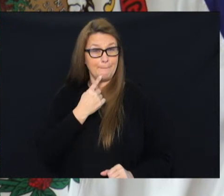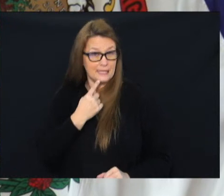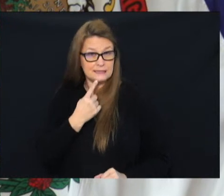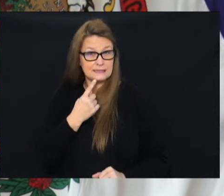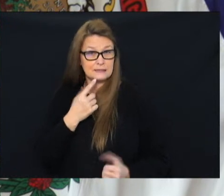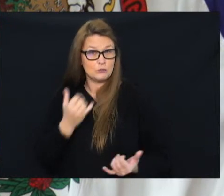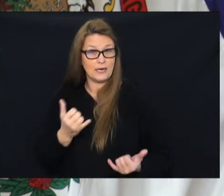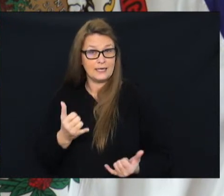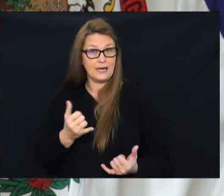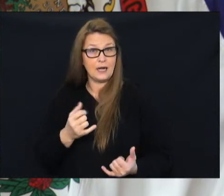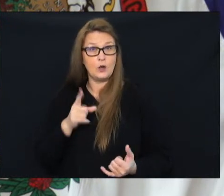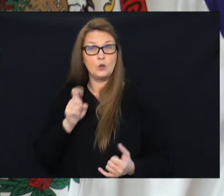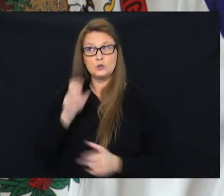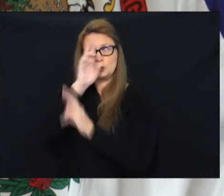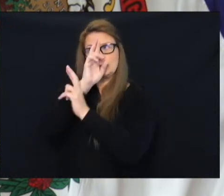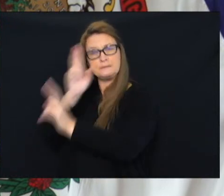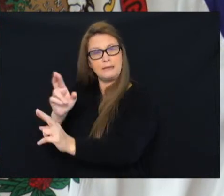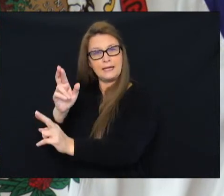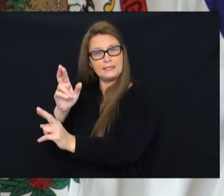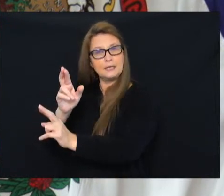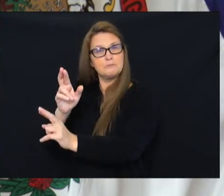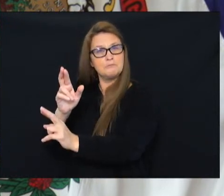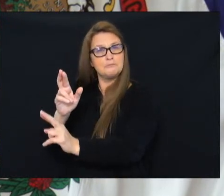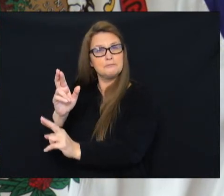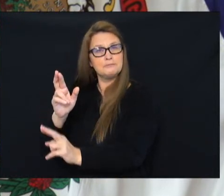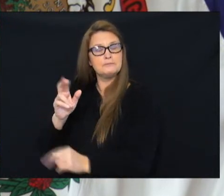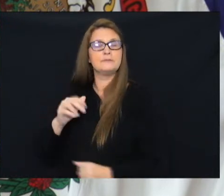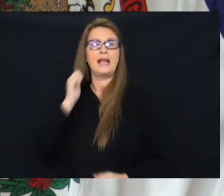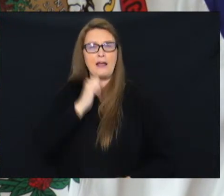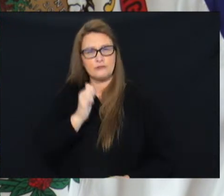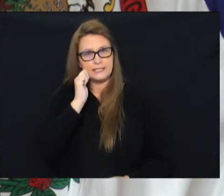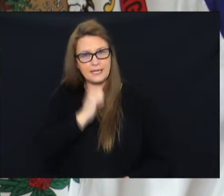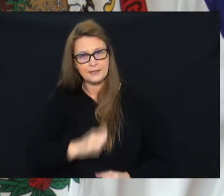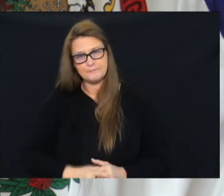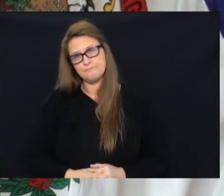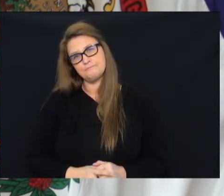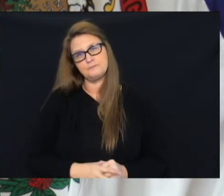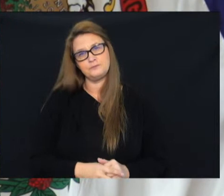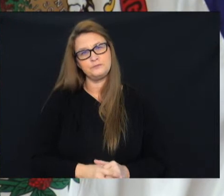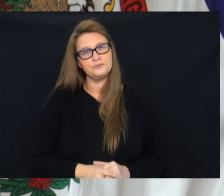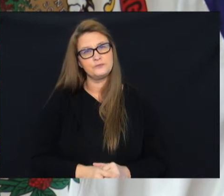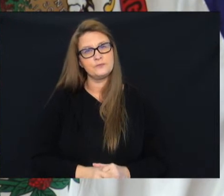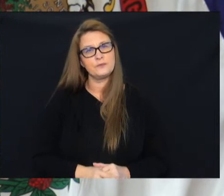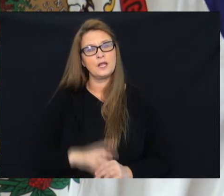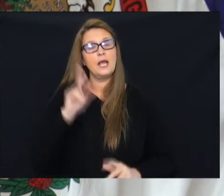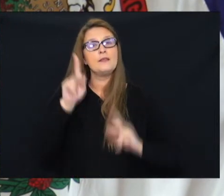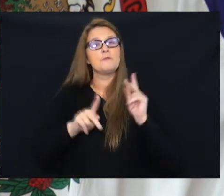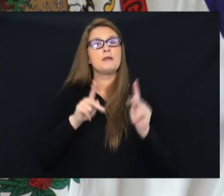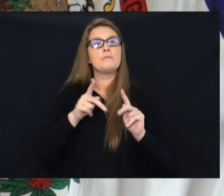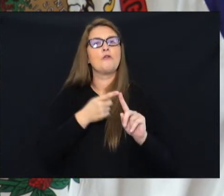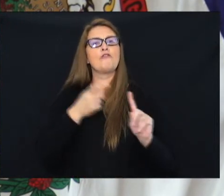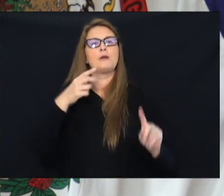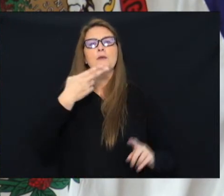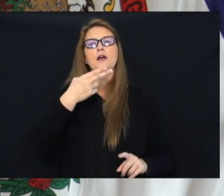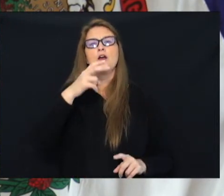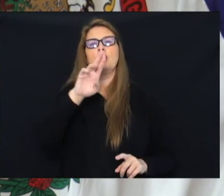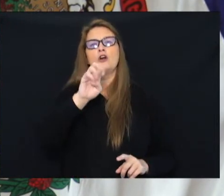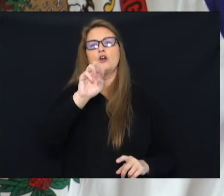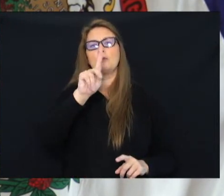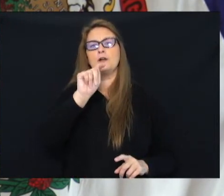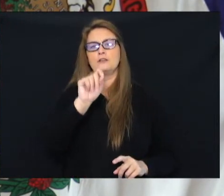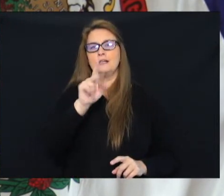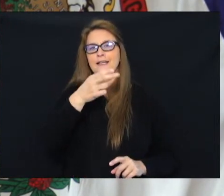pay tribute to in every way. The folks at the Herbert Henderson Office of Minority